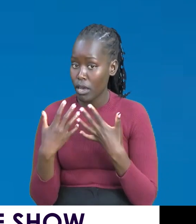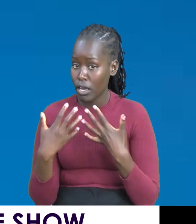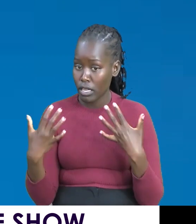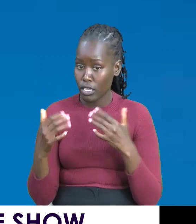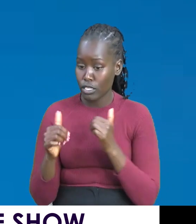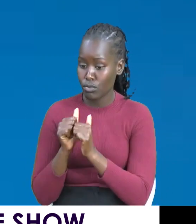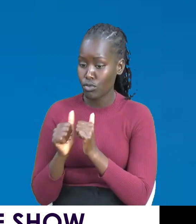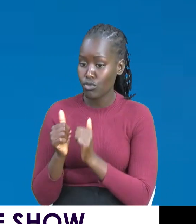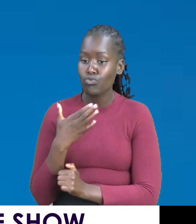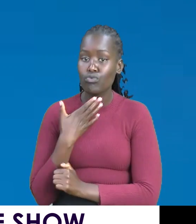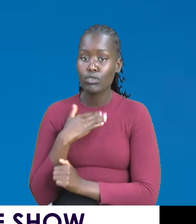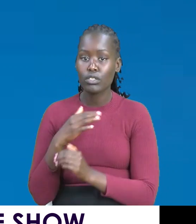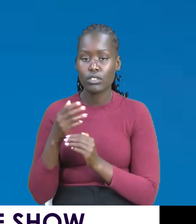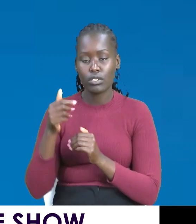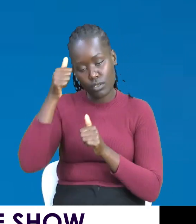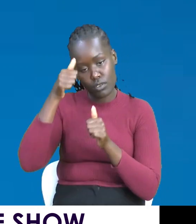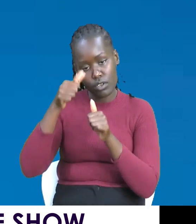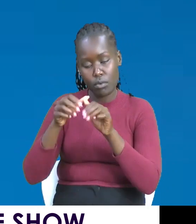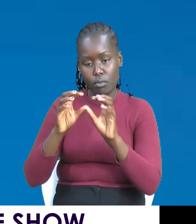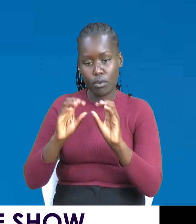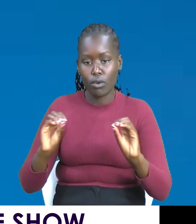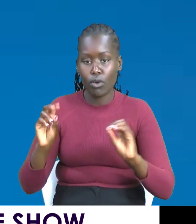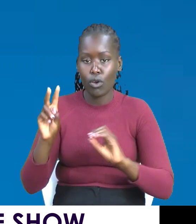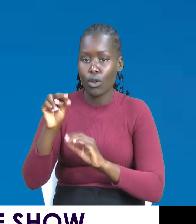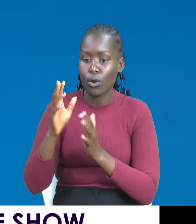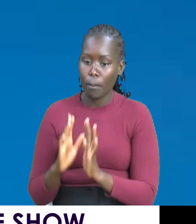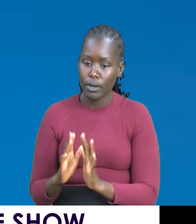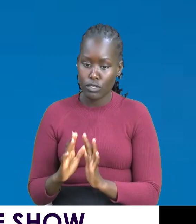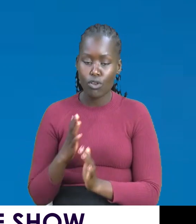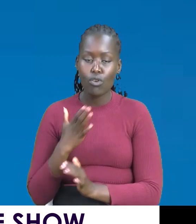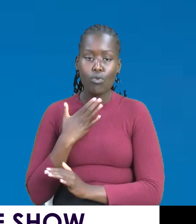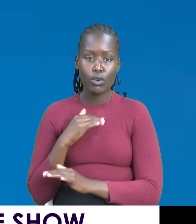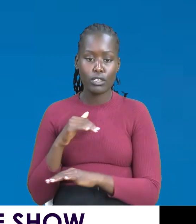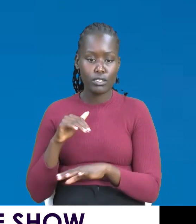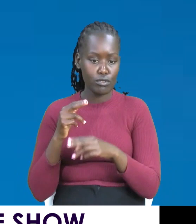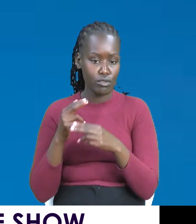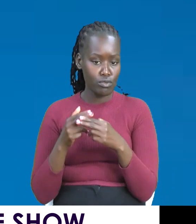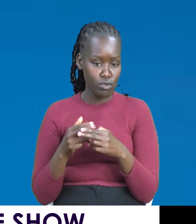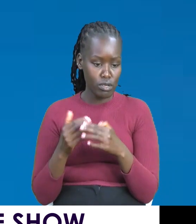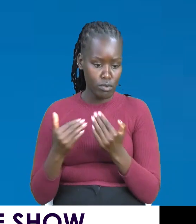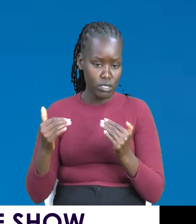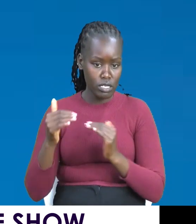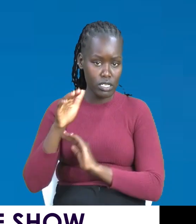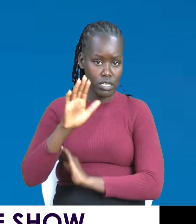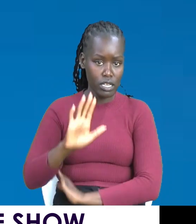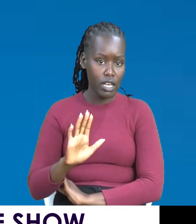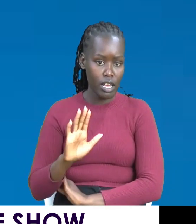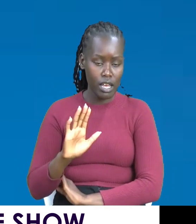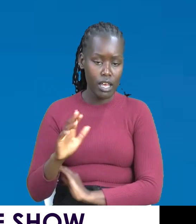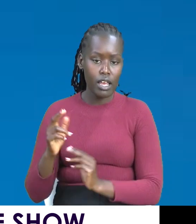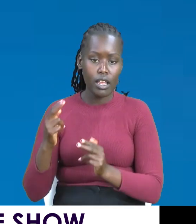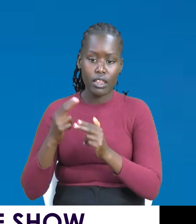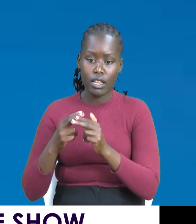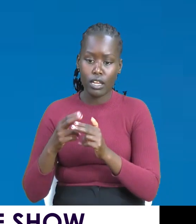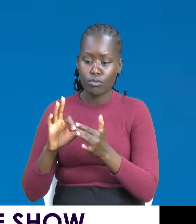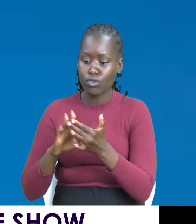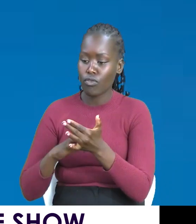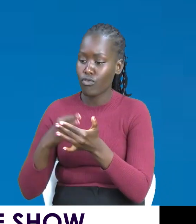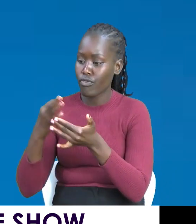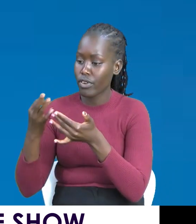not want to remember. Nobody wants to call their children after names of